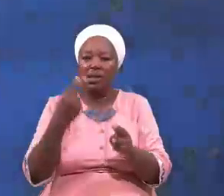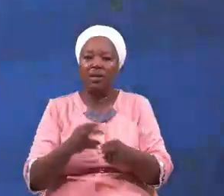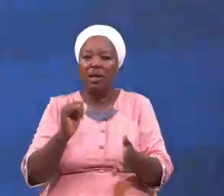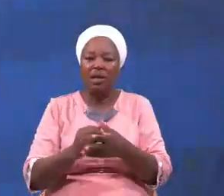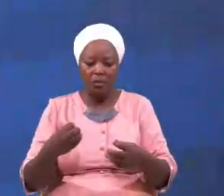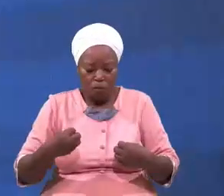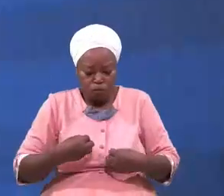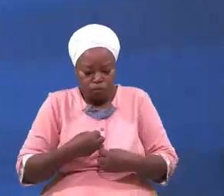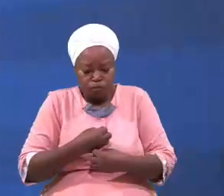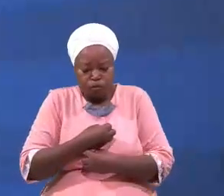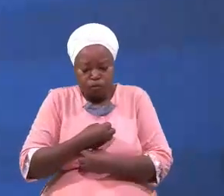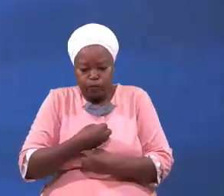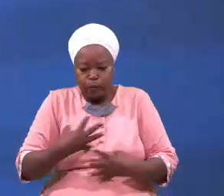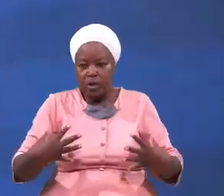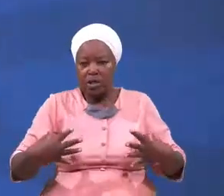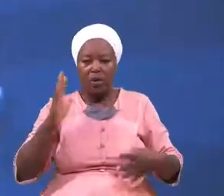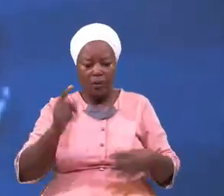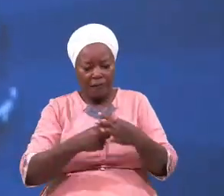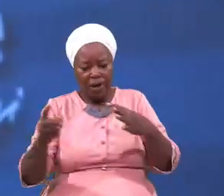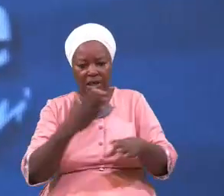swelling will vanish away tonight.